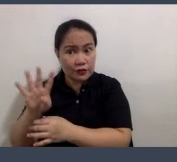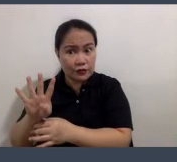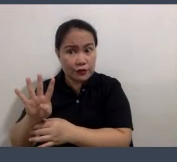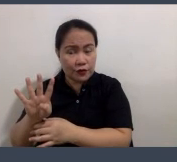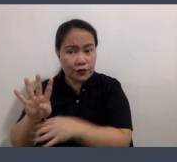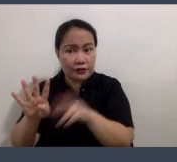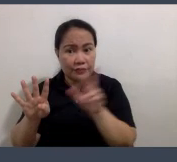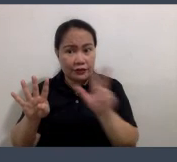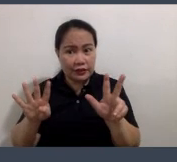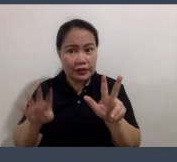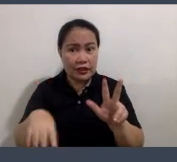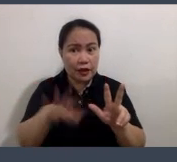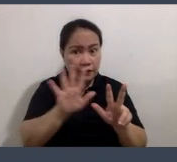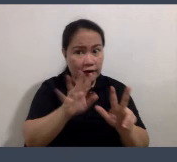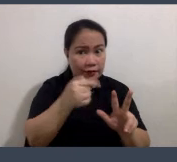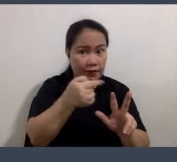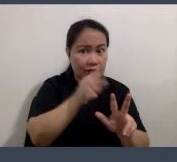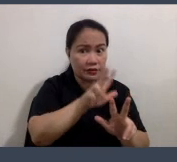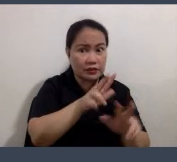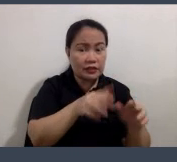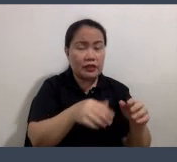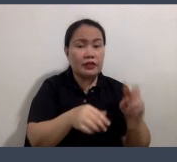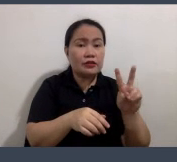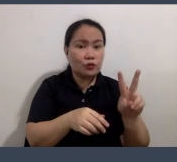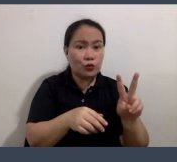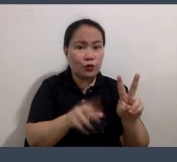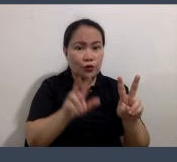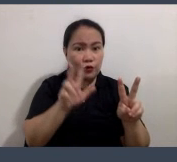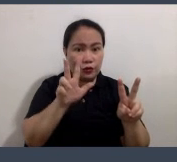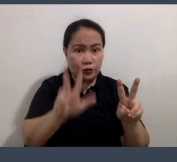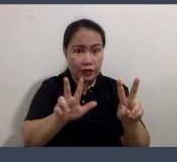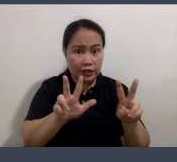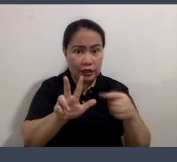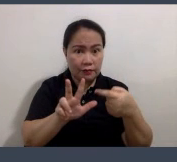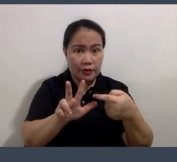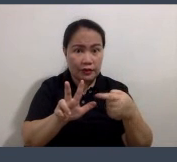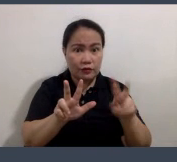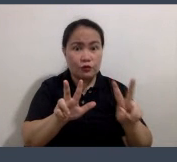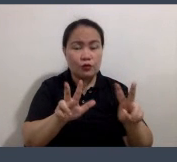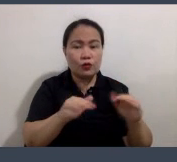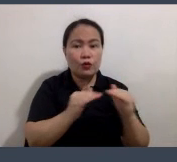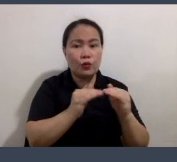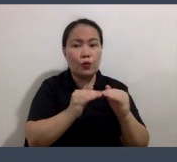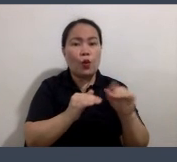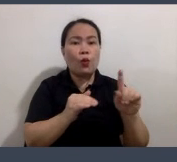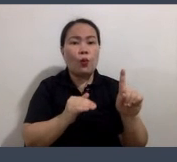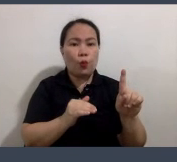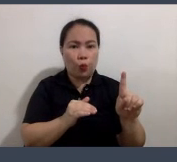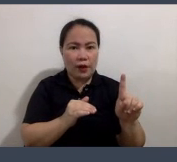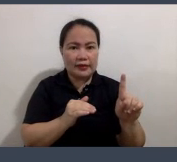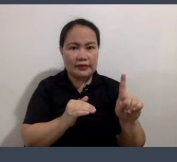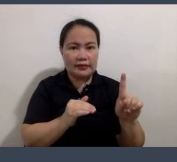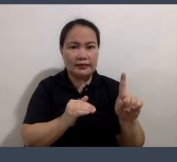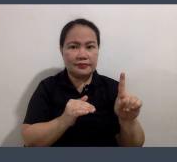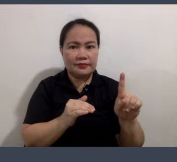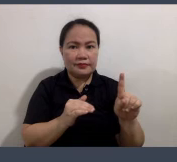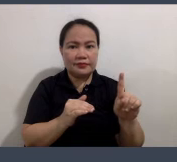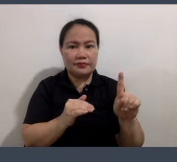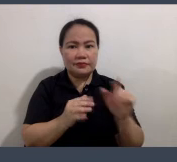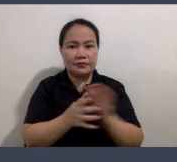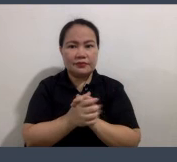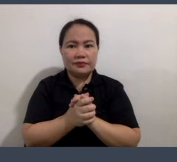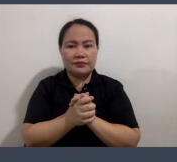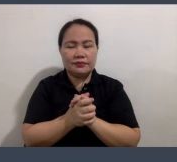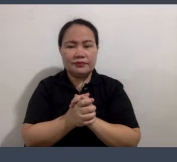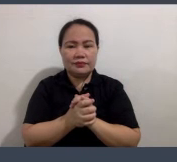that is 3. And then, 5 minus 3, that is 2. So, let us now simplify. 3 minus 2 minus,